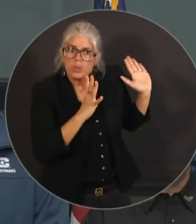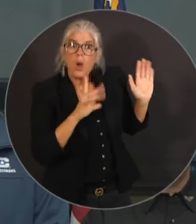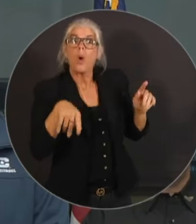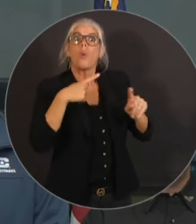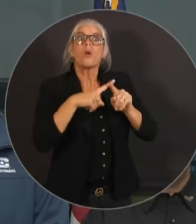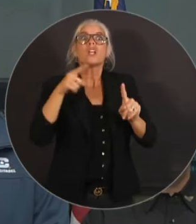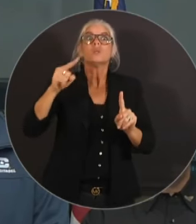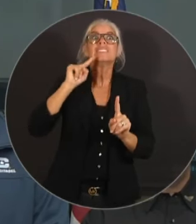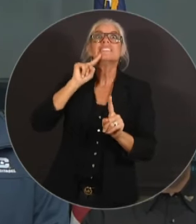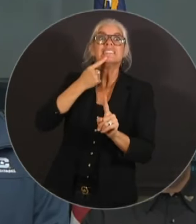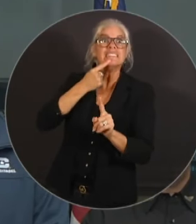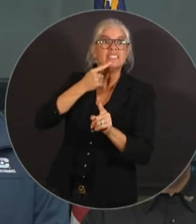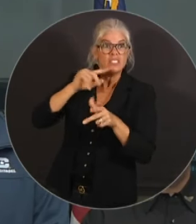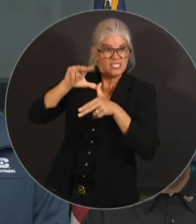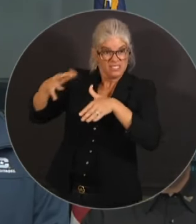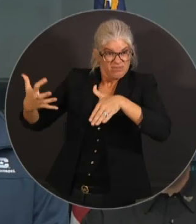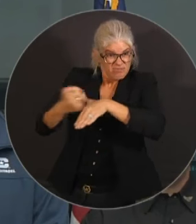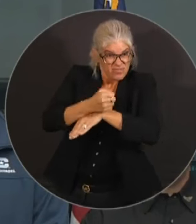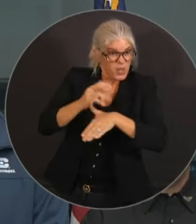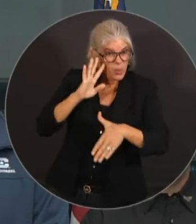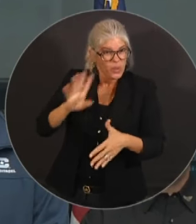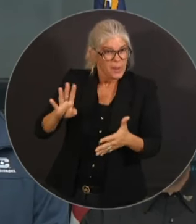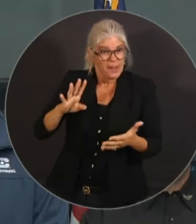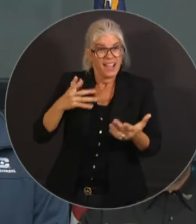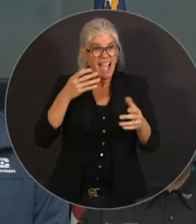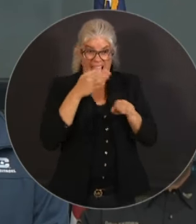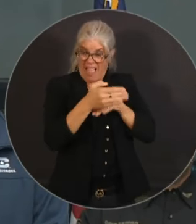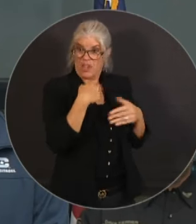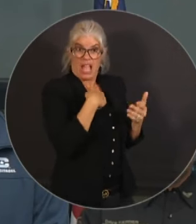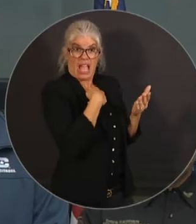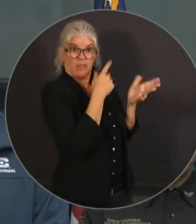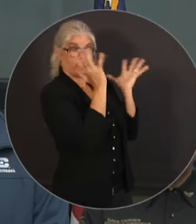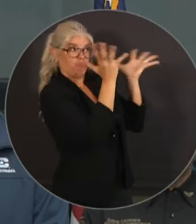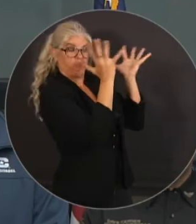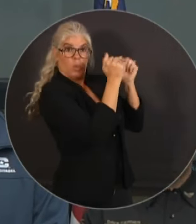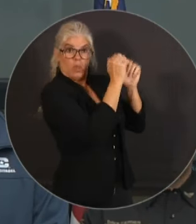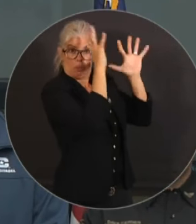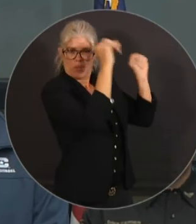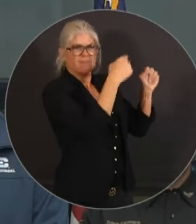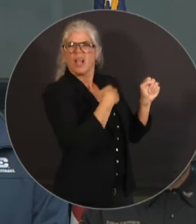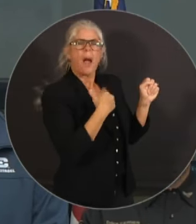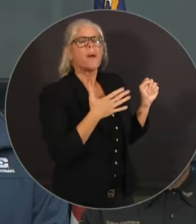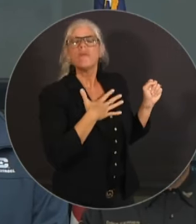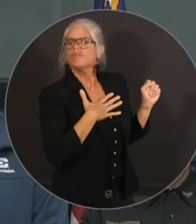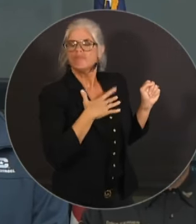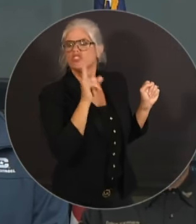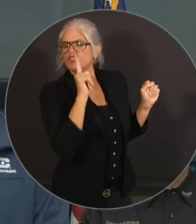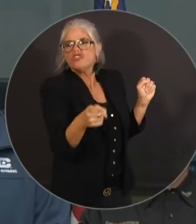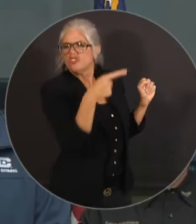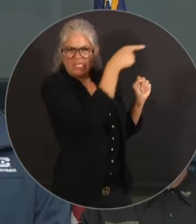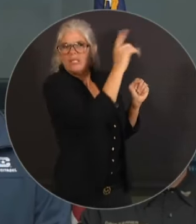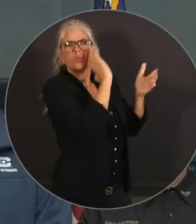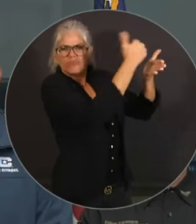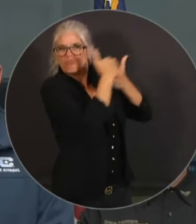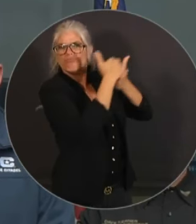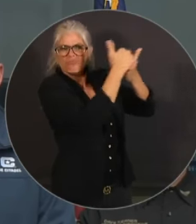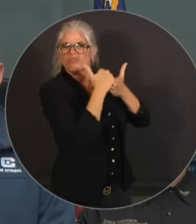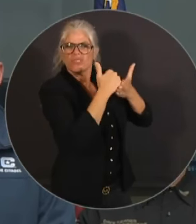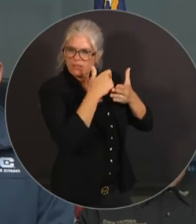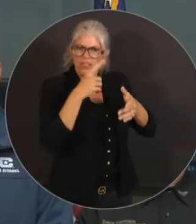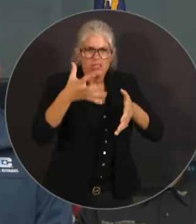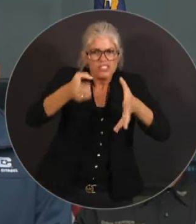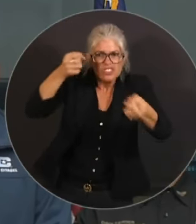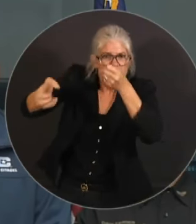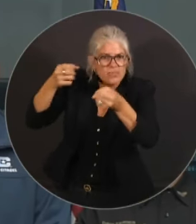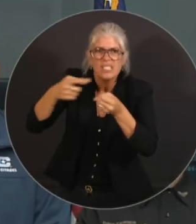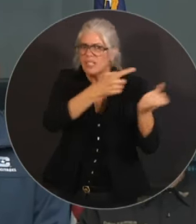approved. It will be after speaking with the president. I'm confident of that. We are also utilizing the urban search and rescue teams, which a lot of those people